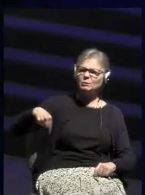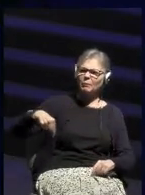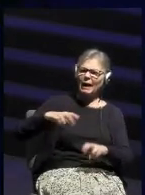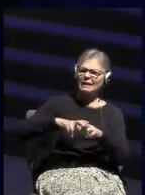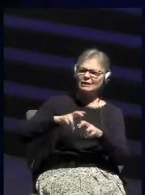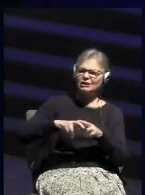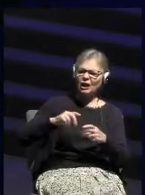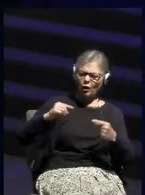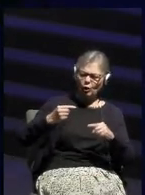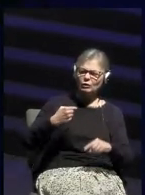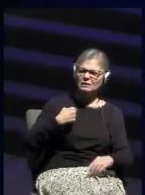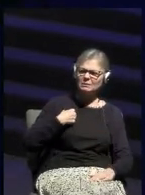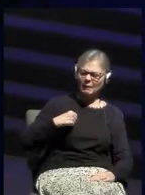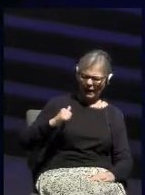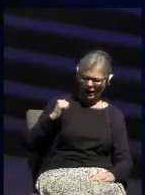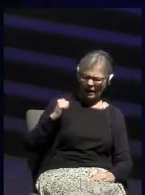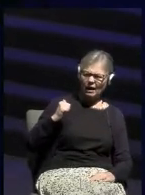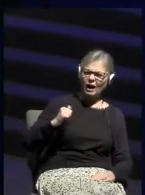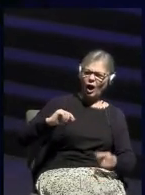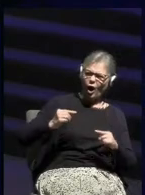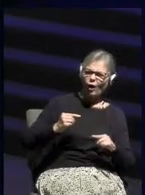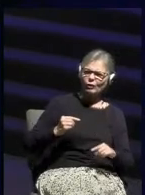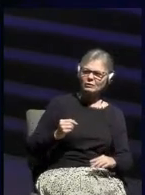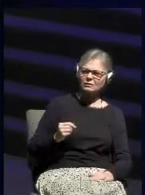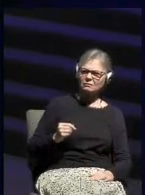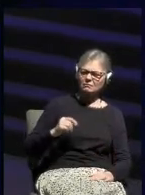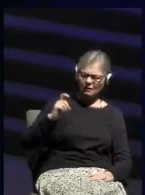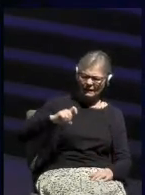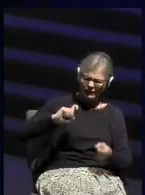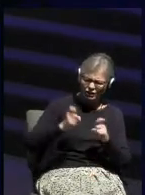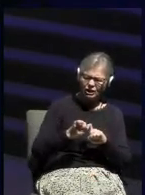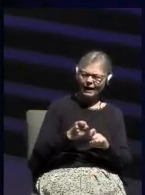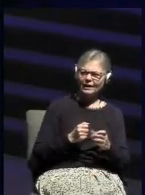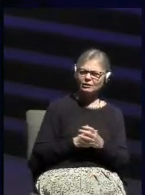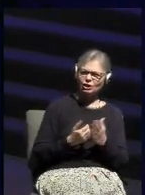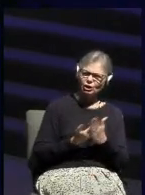I got a little thing going on back here. This thing needs to be changed.